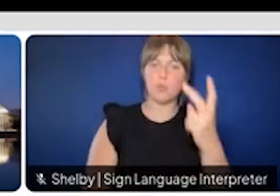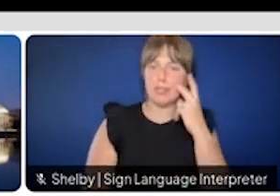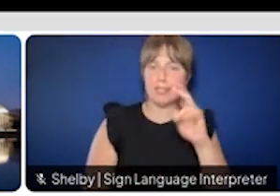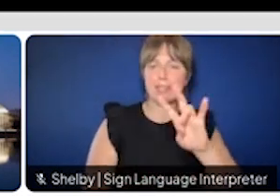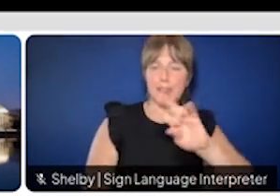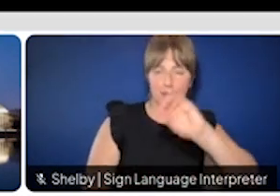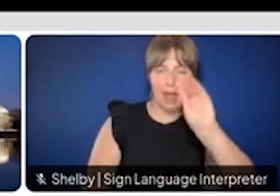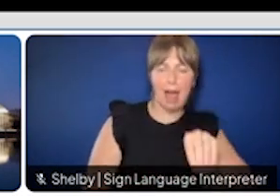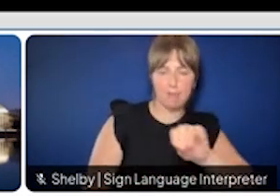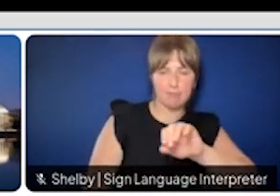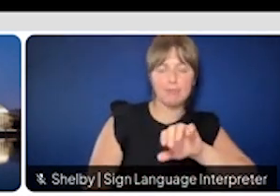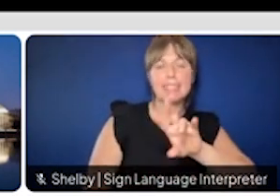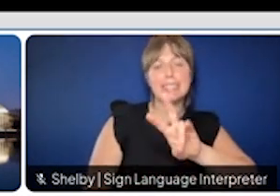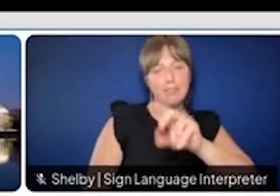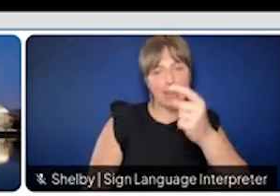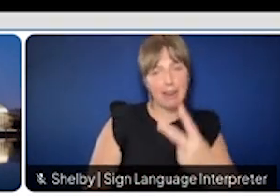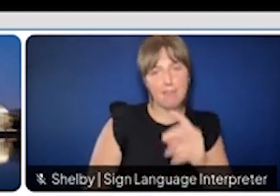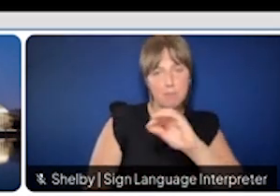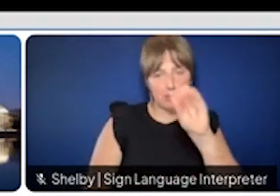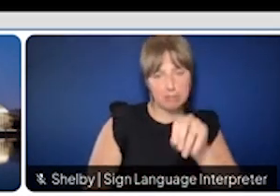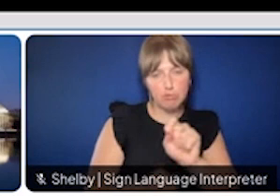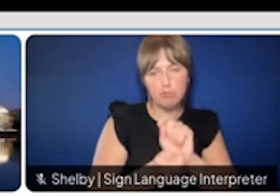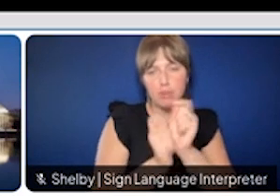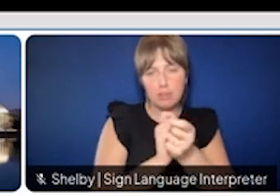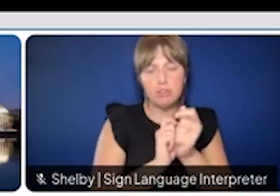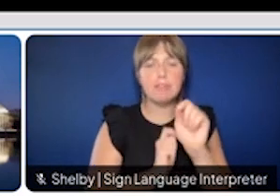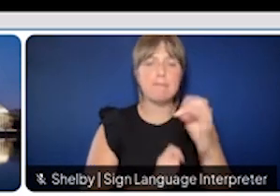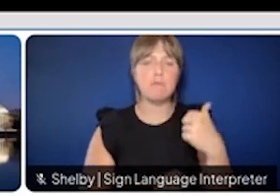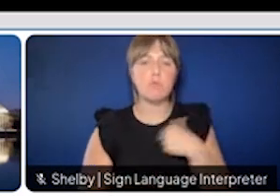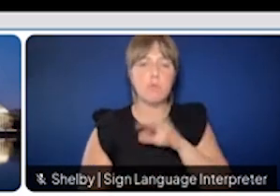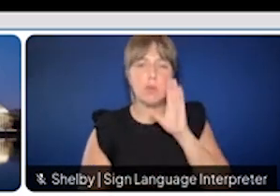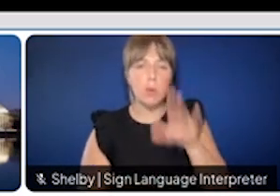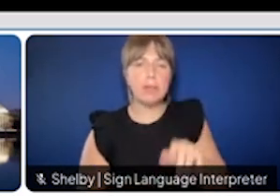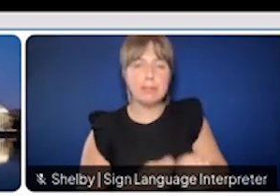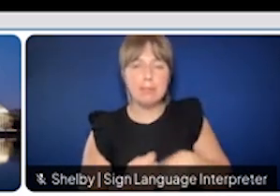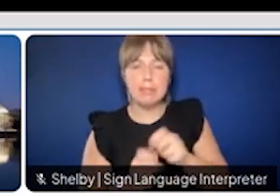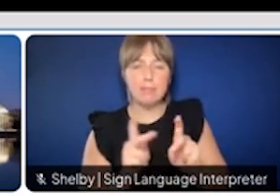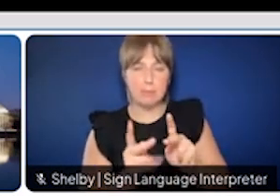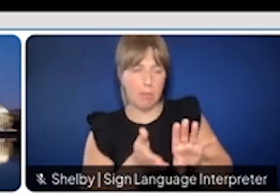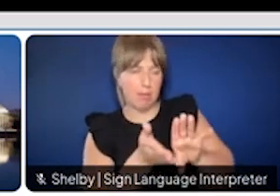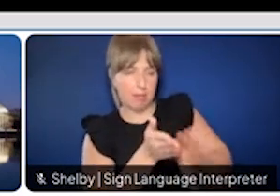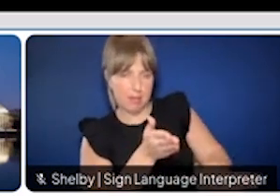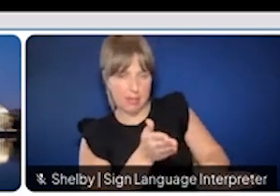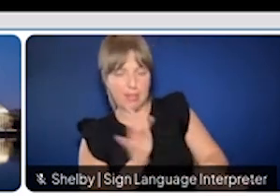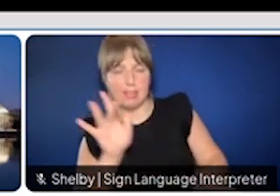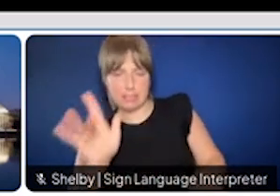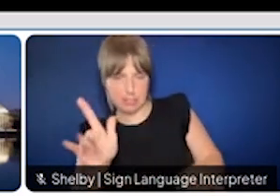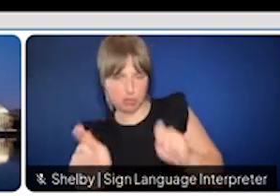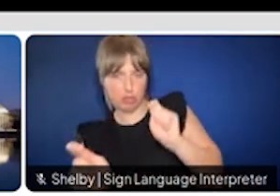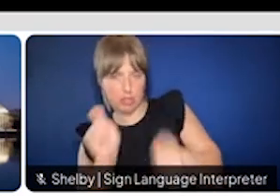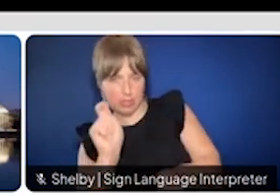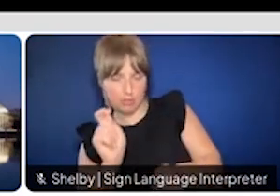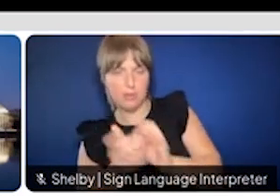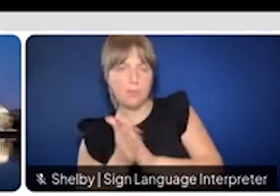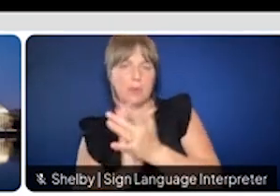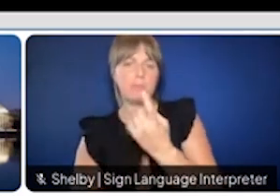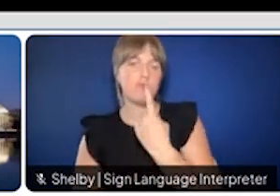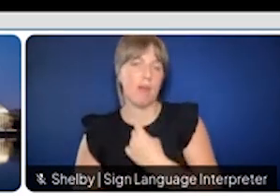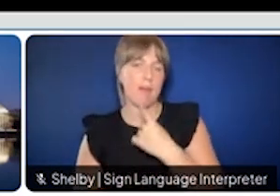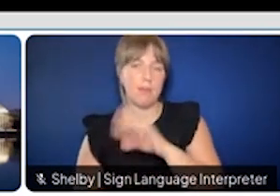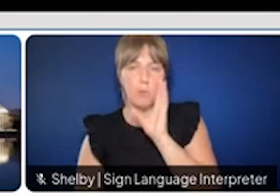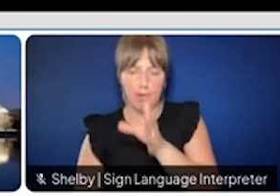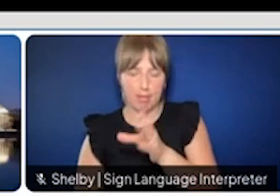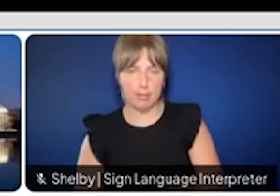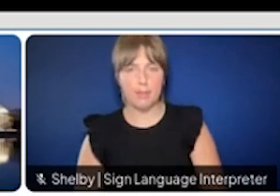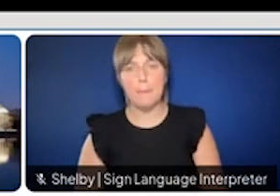7.5%. If we know specific people are meant to be excluded, you can make that change here and they will turn red. And then